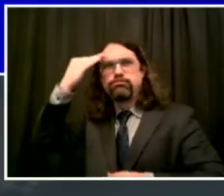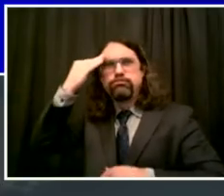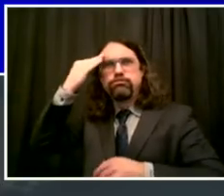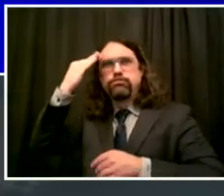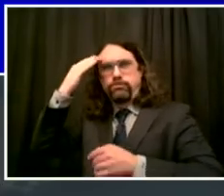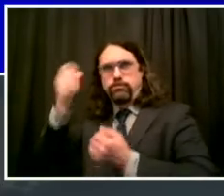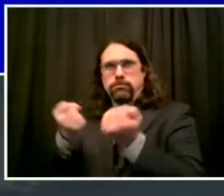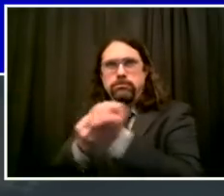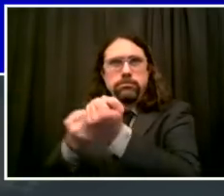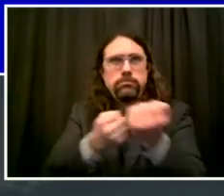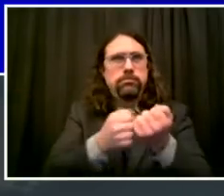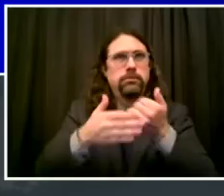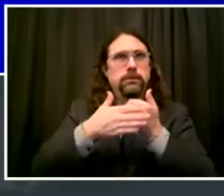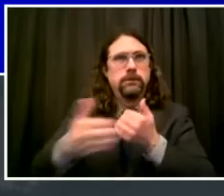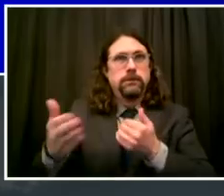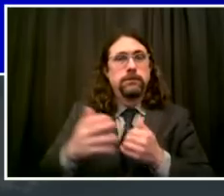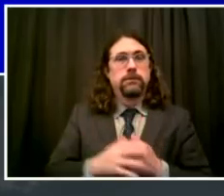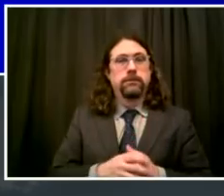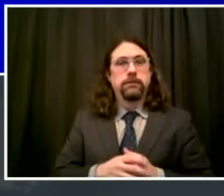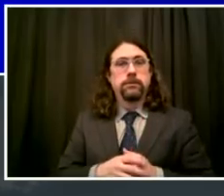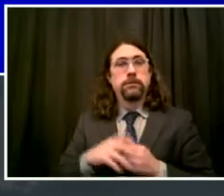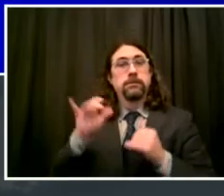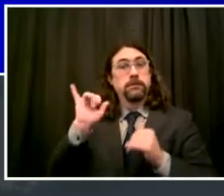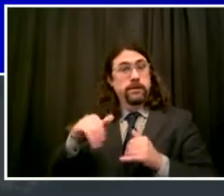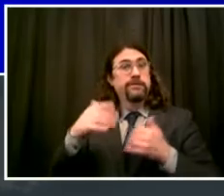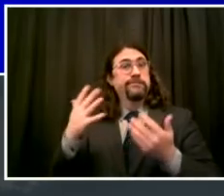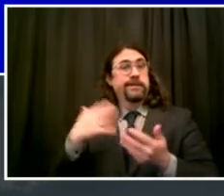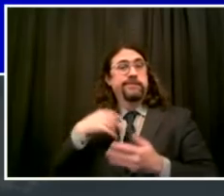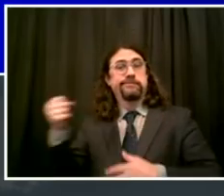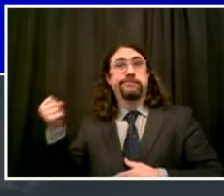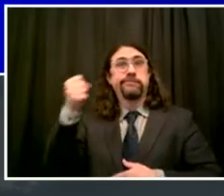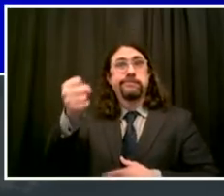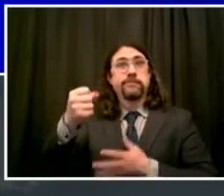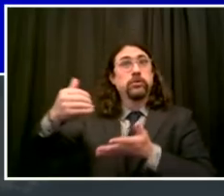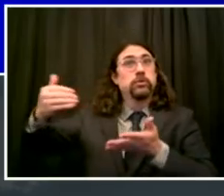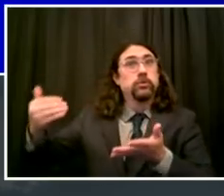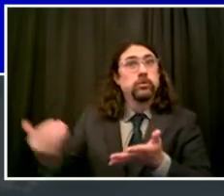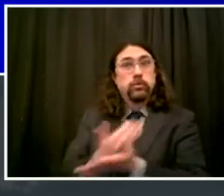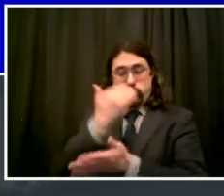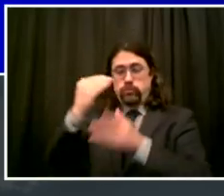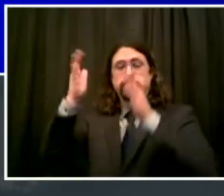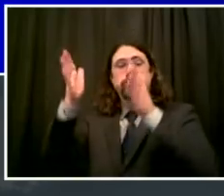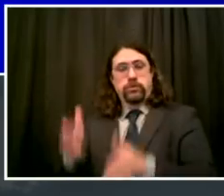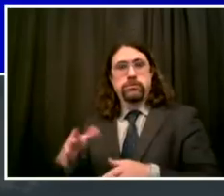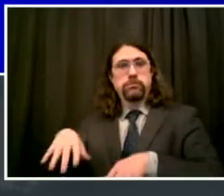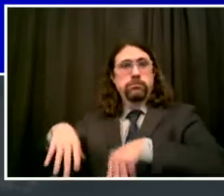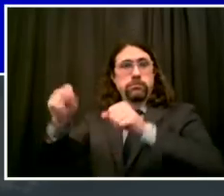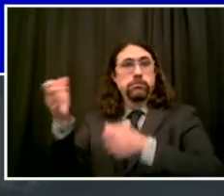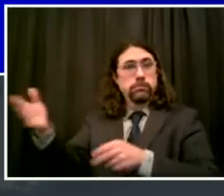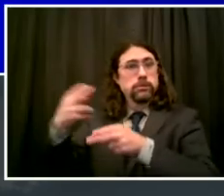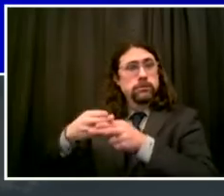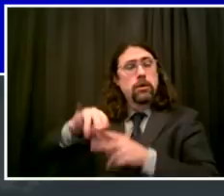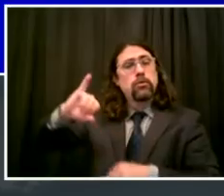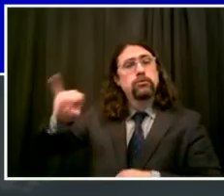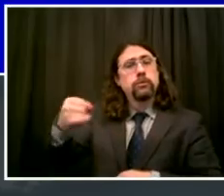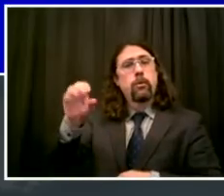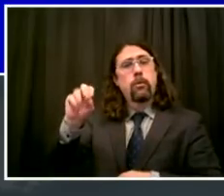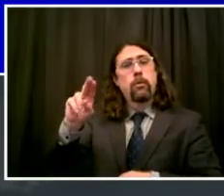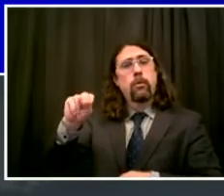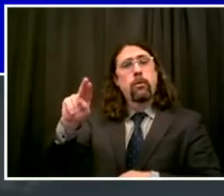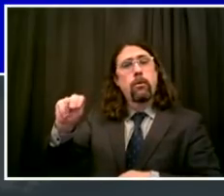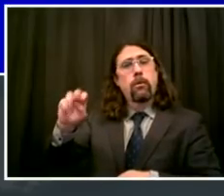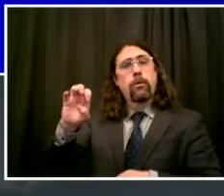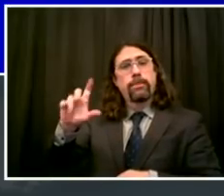I've chosen Janelle Doris. Janelle has done an outstanding job as our director for the Office of Minority and Women-Owned